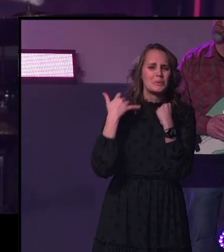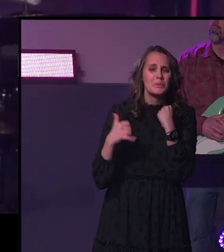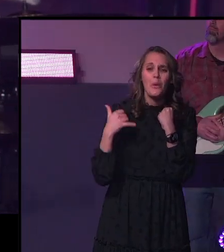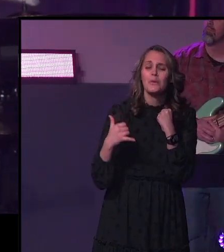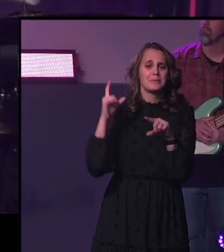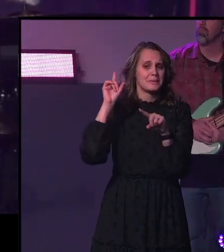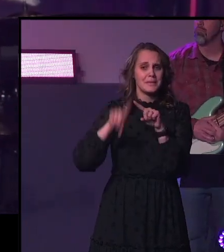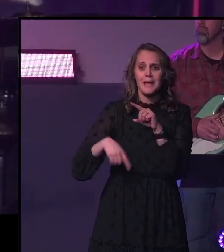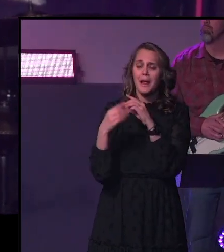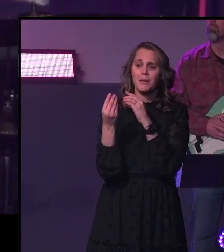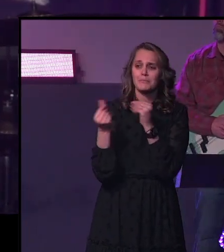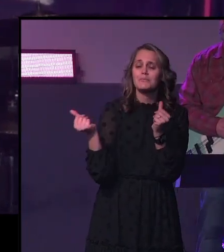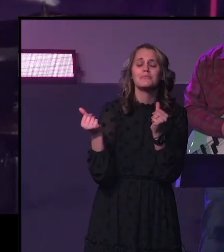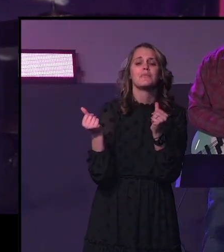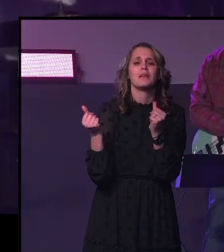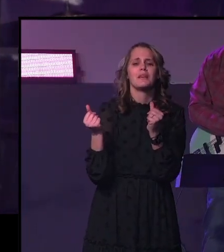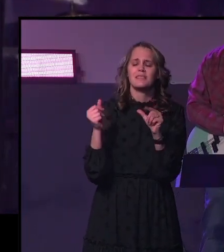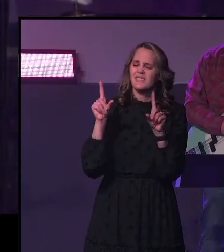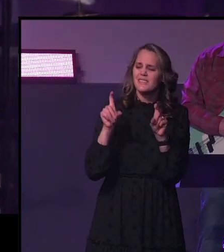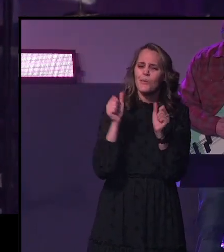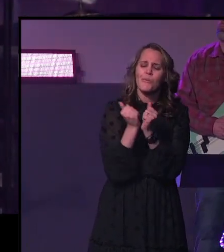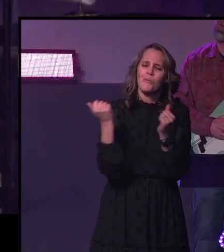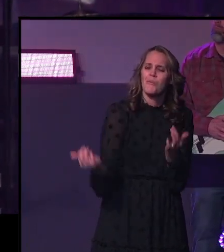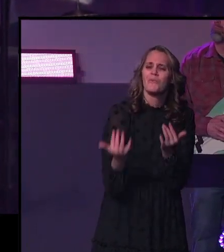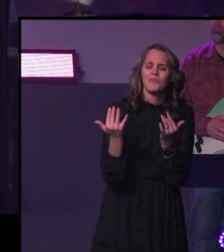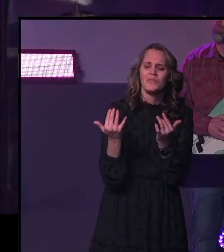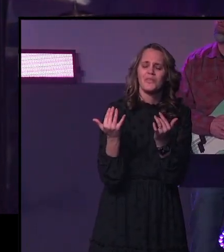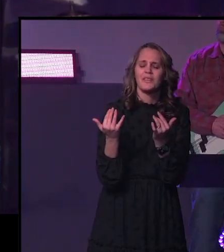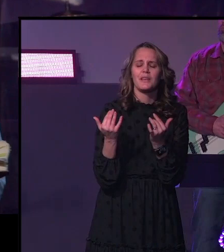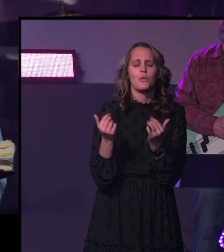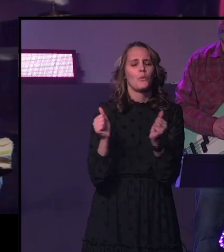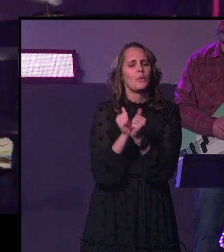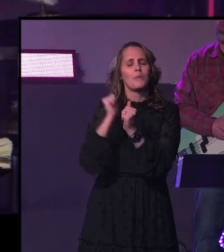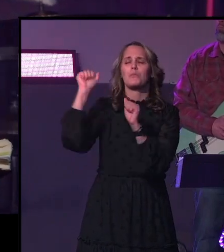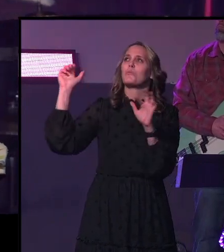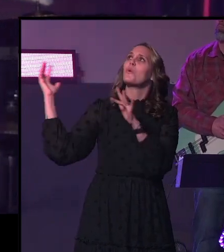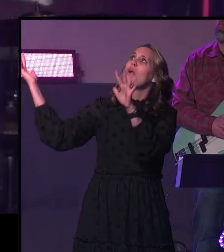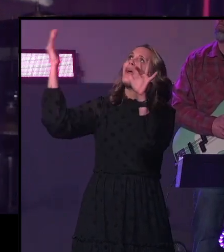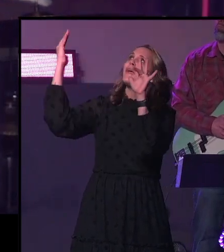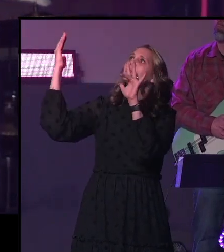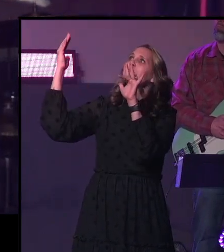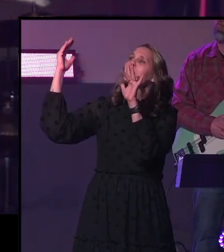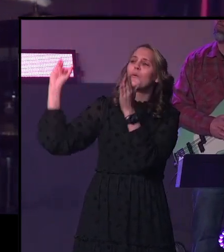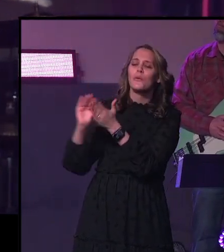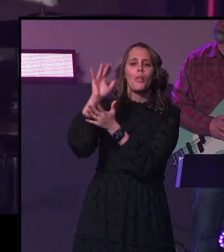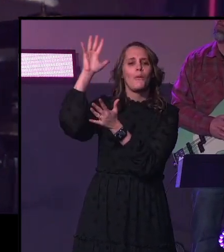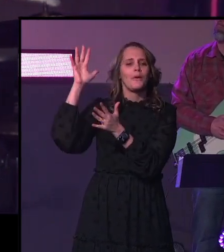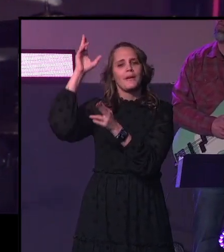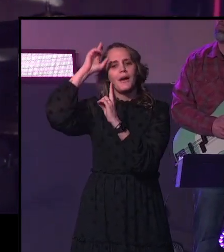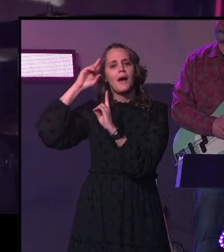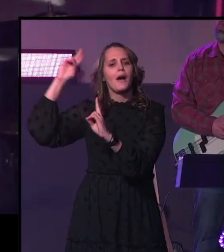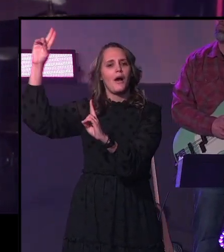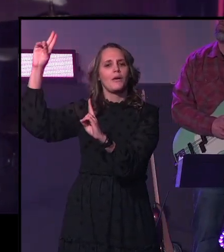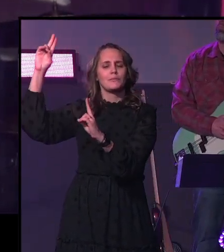fire, may be found to result in praise and glory and honor at the revelation